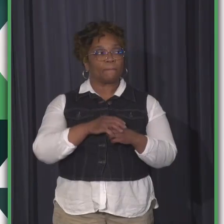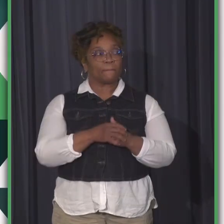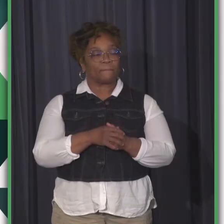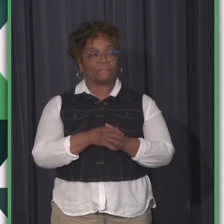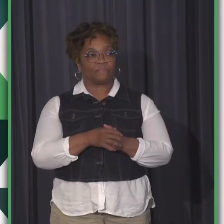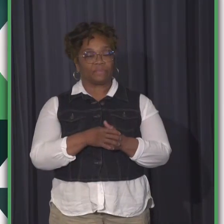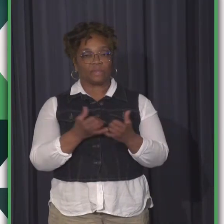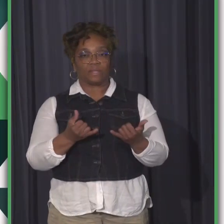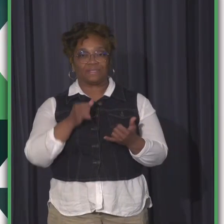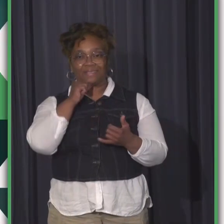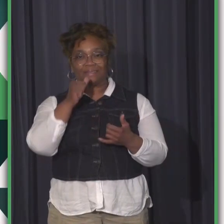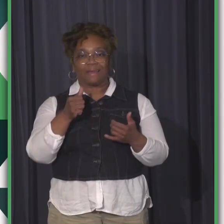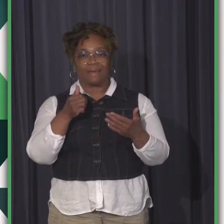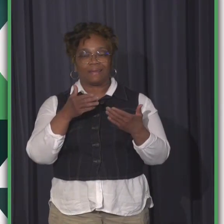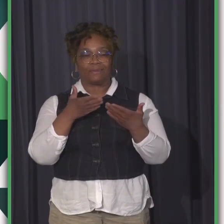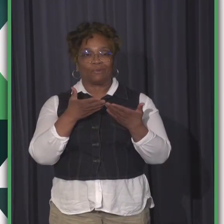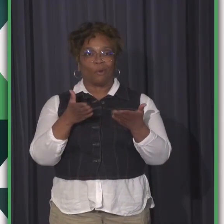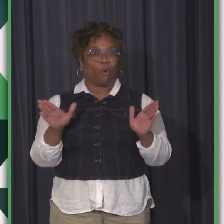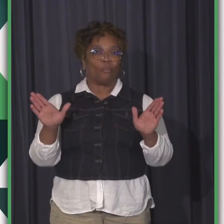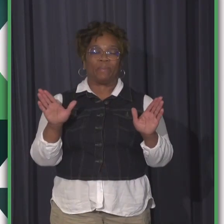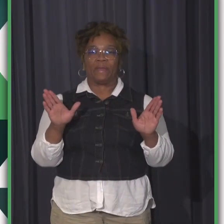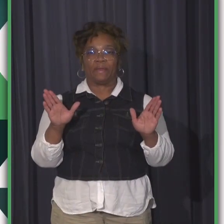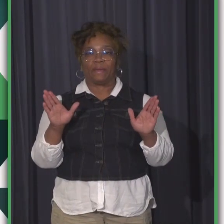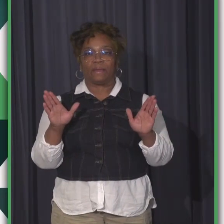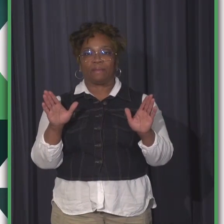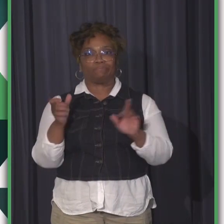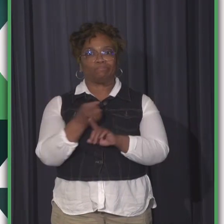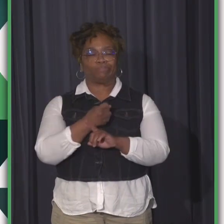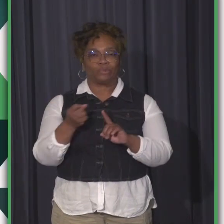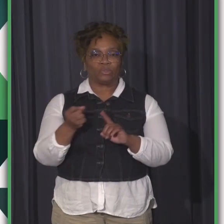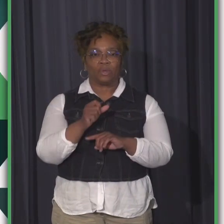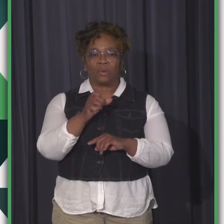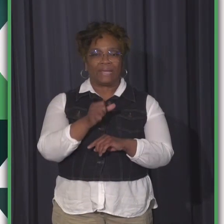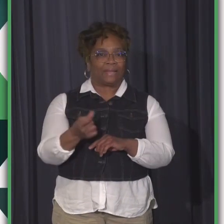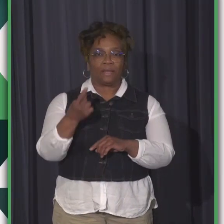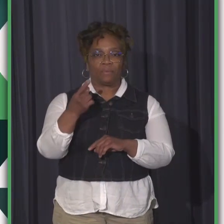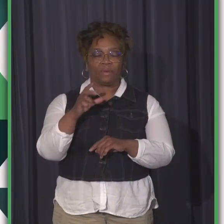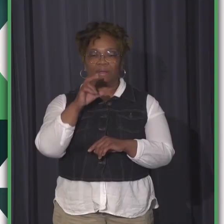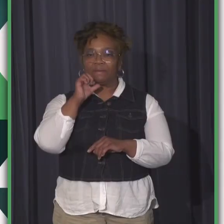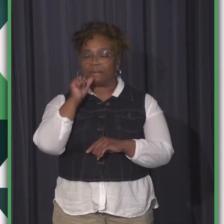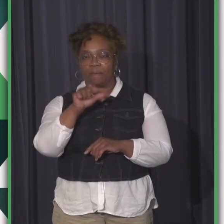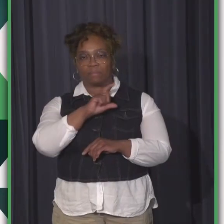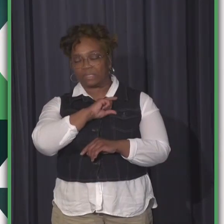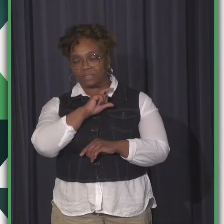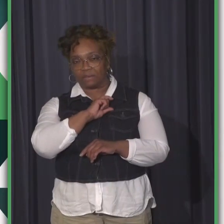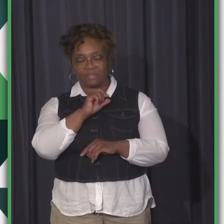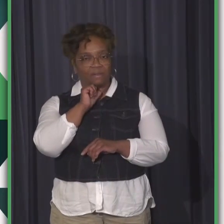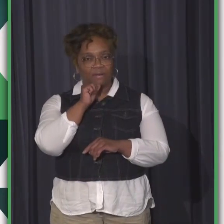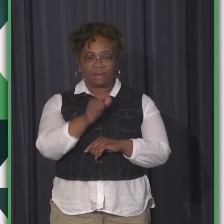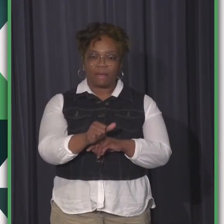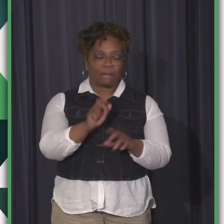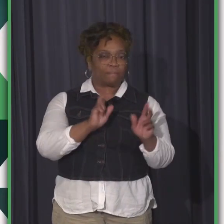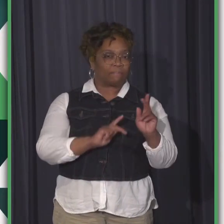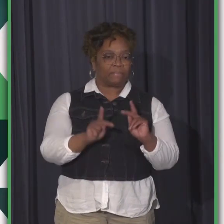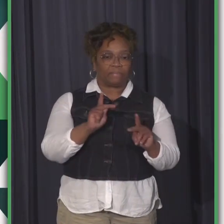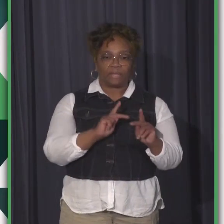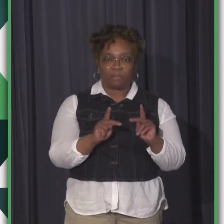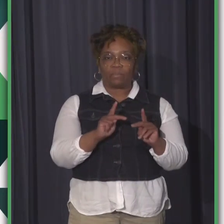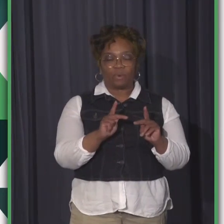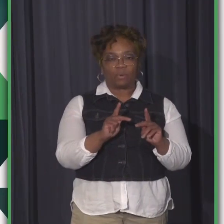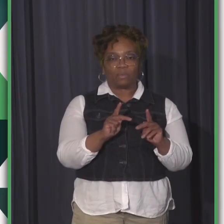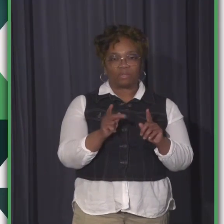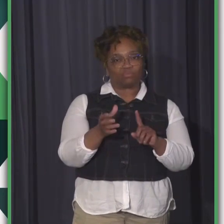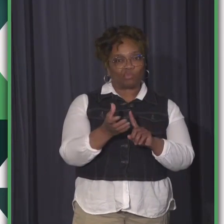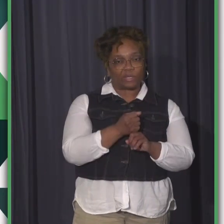This is not an open season on anyone, not on police officers. It's not an open season on people that they take in